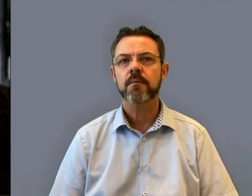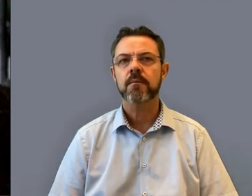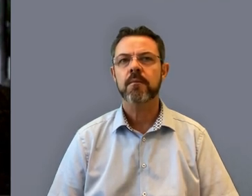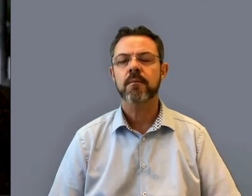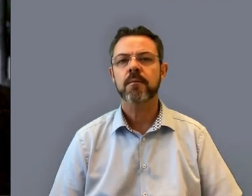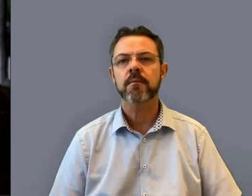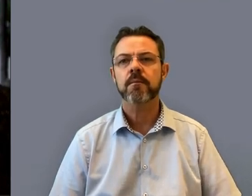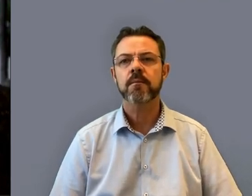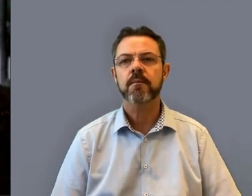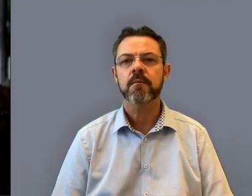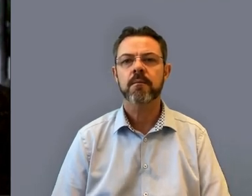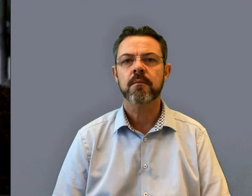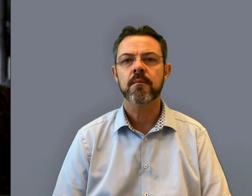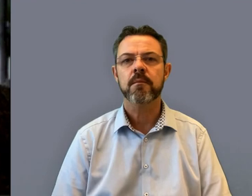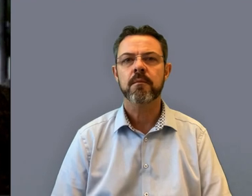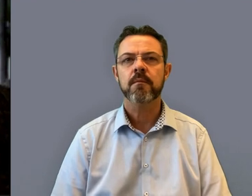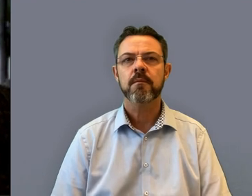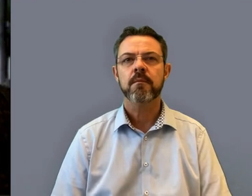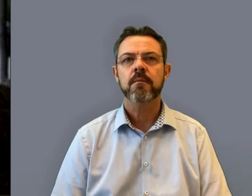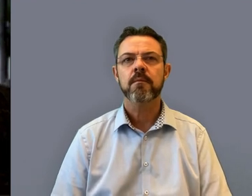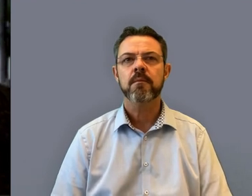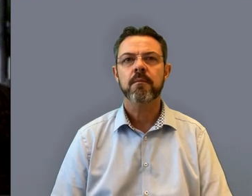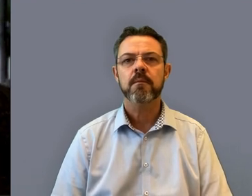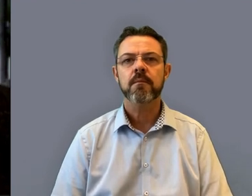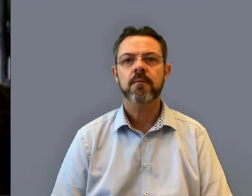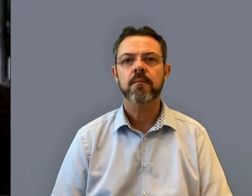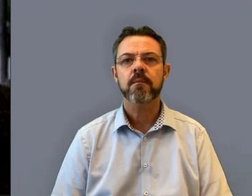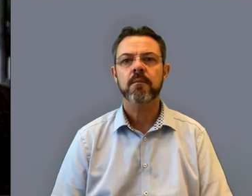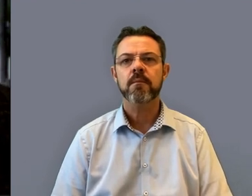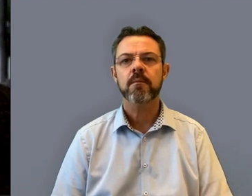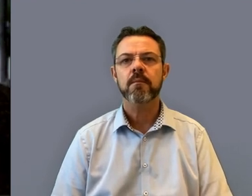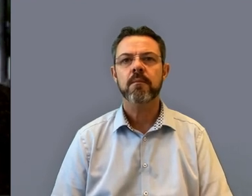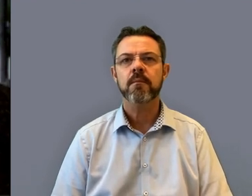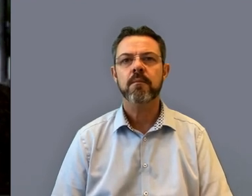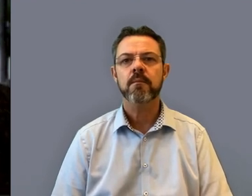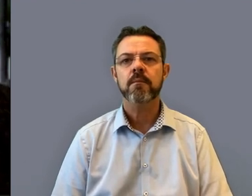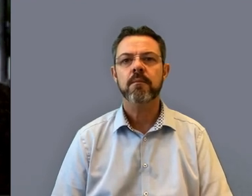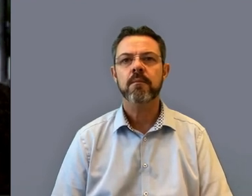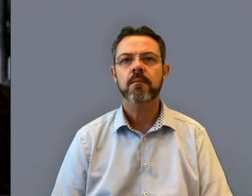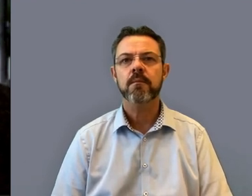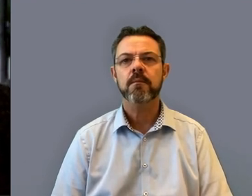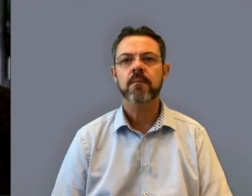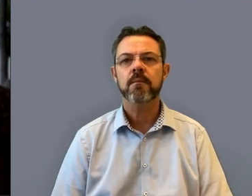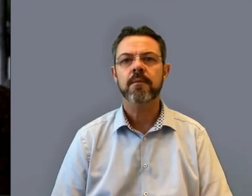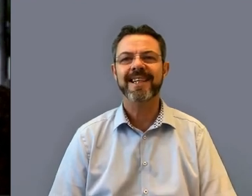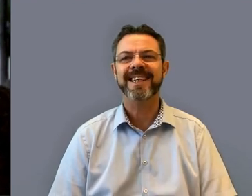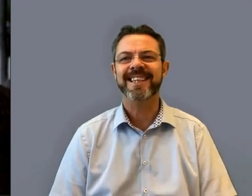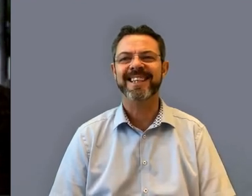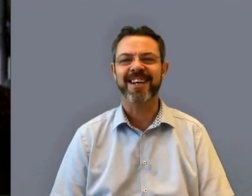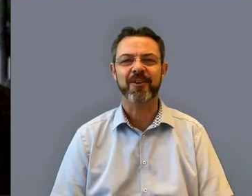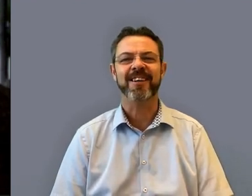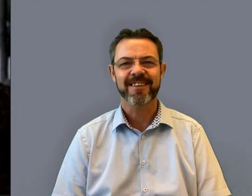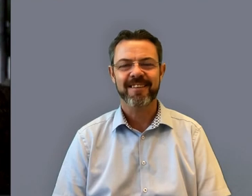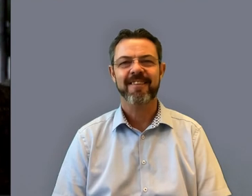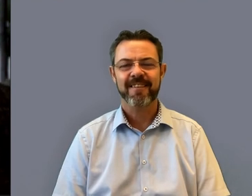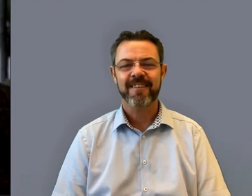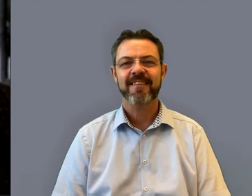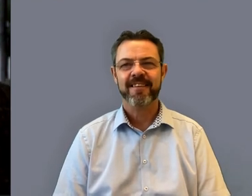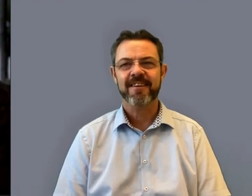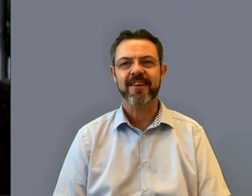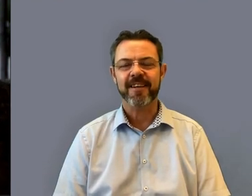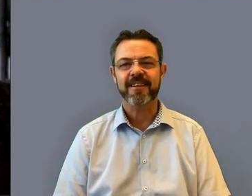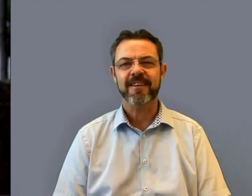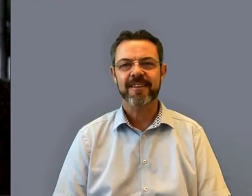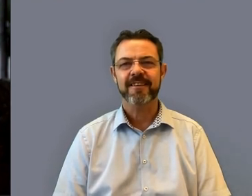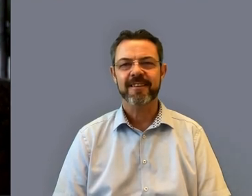sorry, last one is, especially under the private waste collection companies, is they tend to buy each other a lot. So there's a lot of mergers and